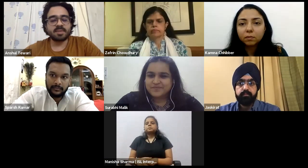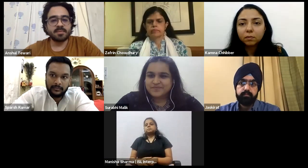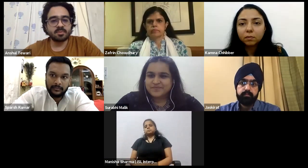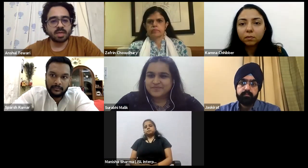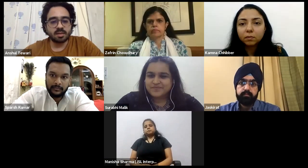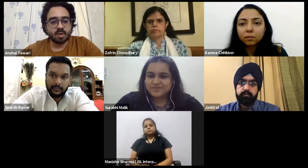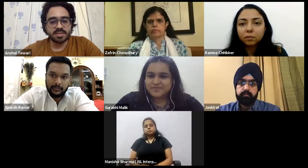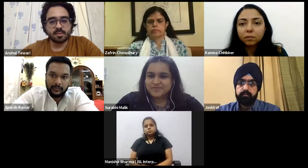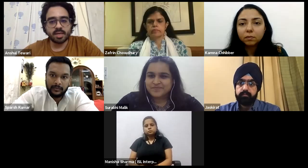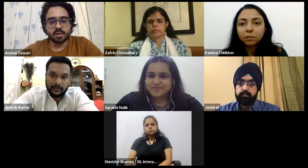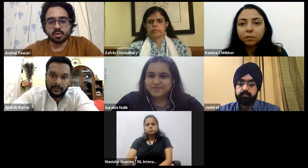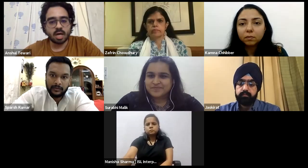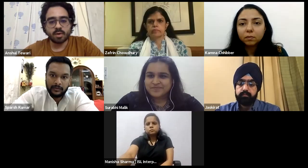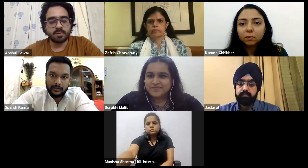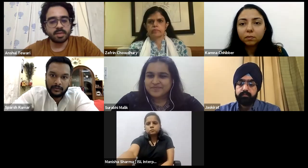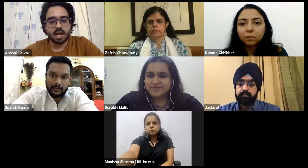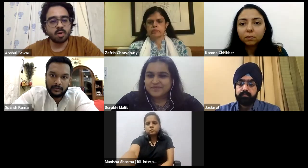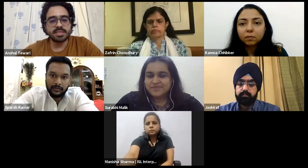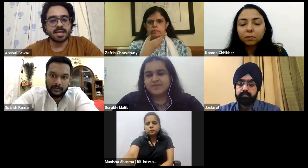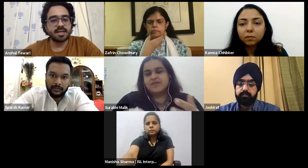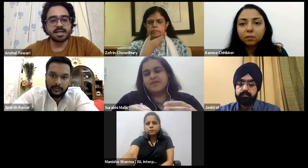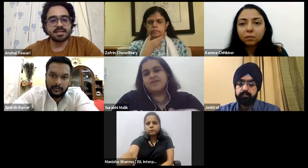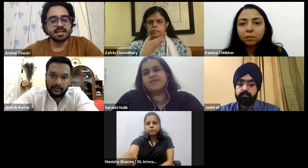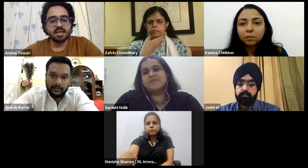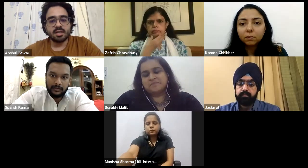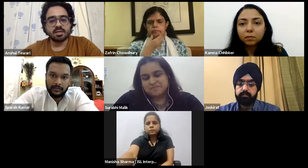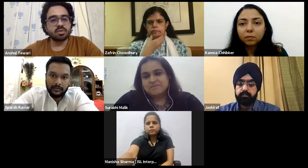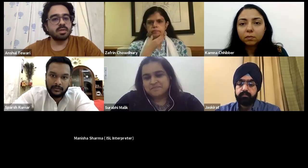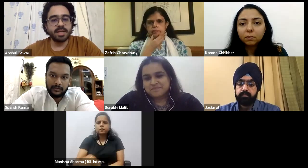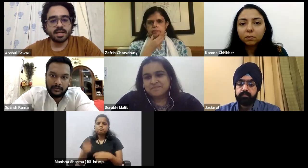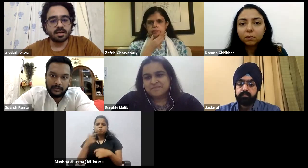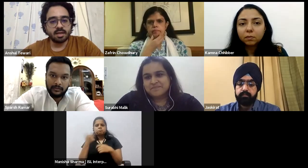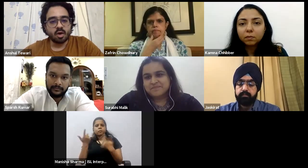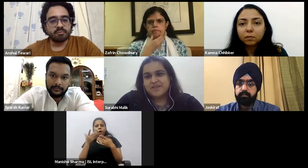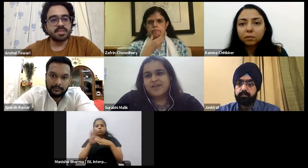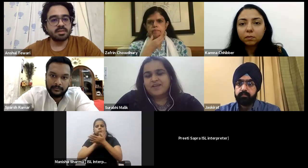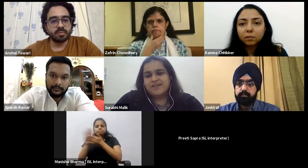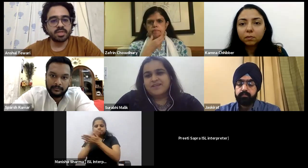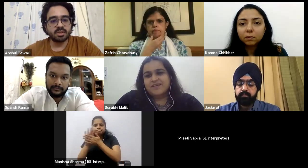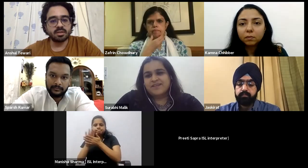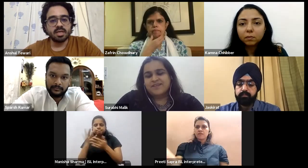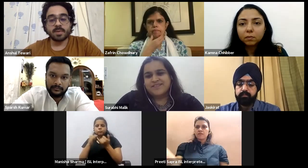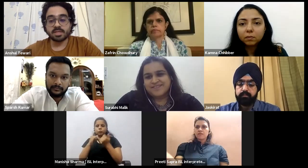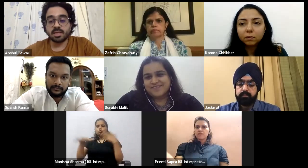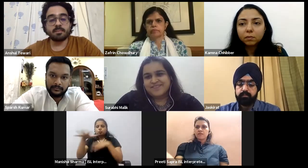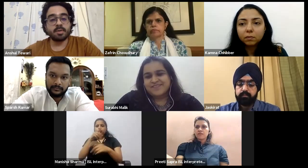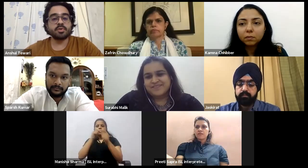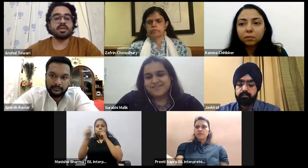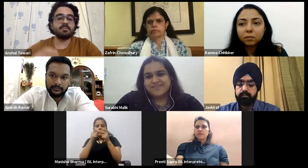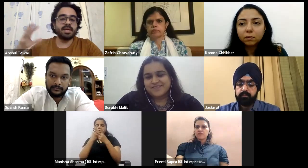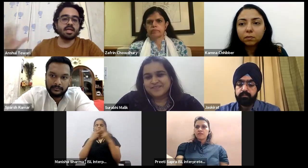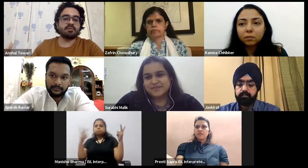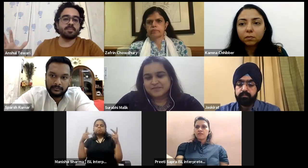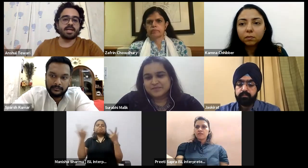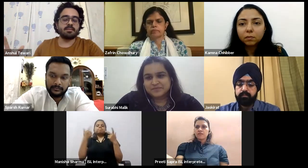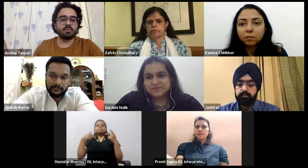I sometimes wonder, what is it that we can do? How do we sanitize social media of misinformation, especially because in